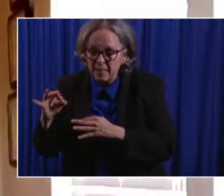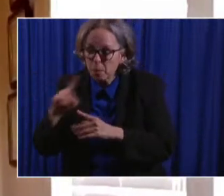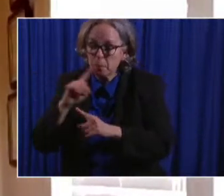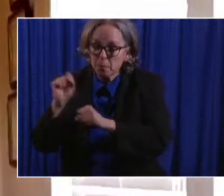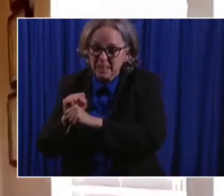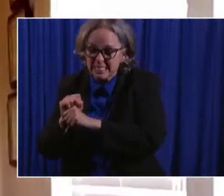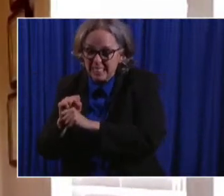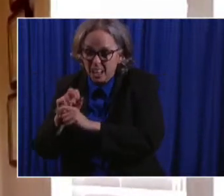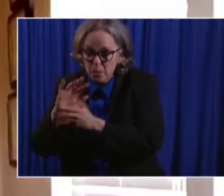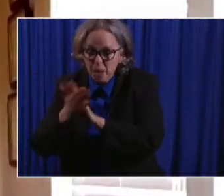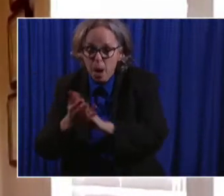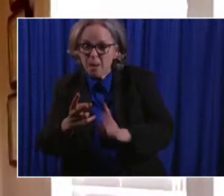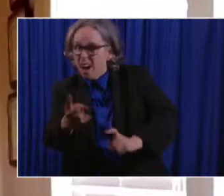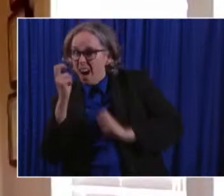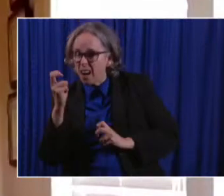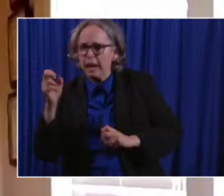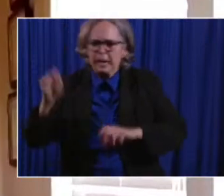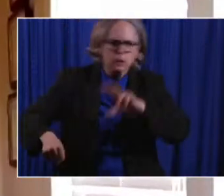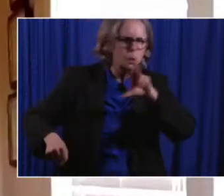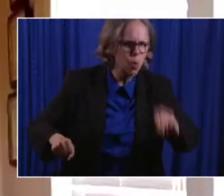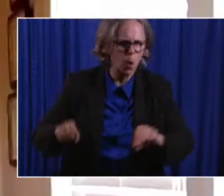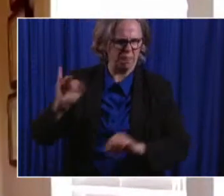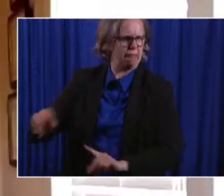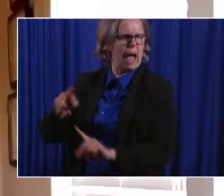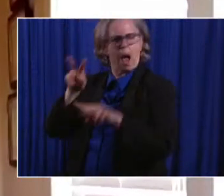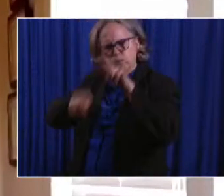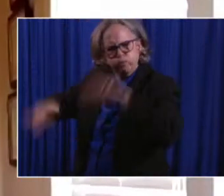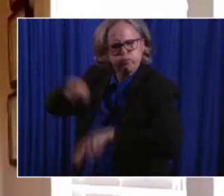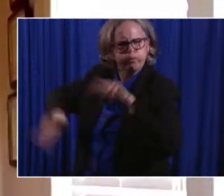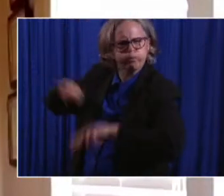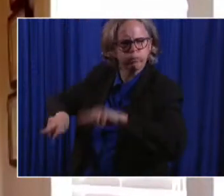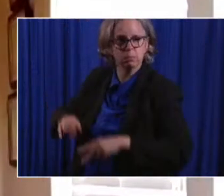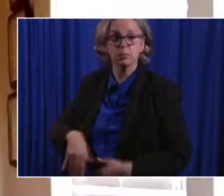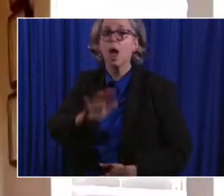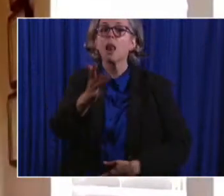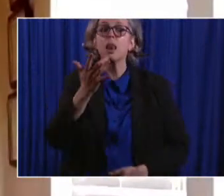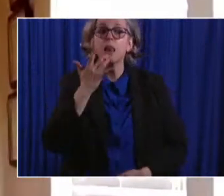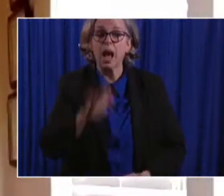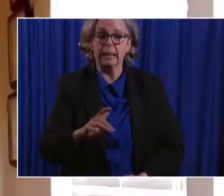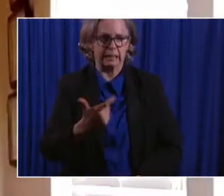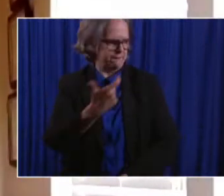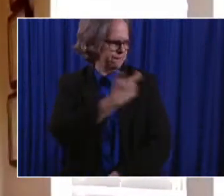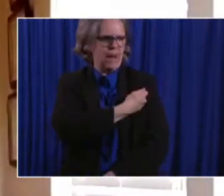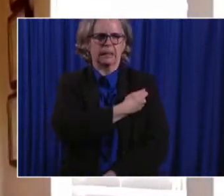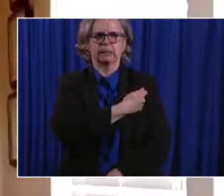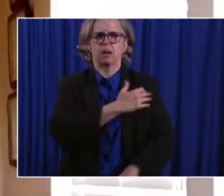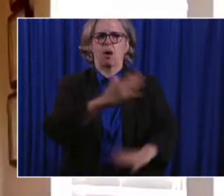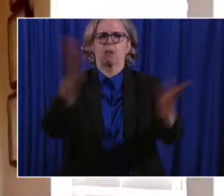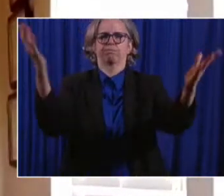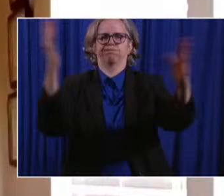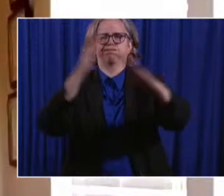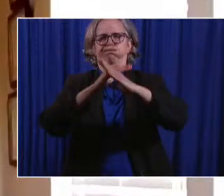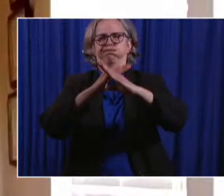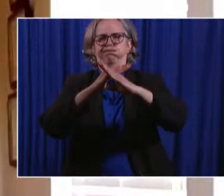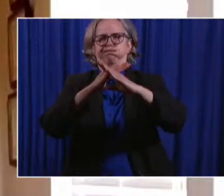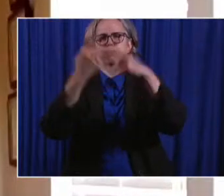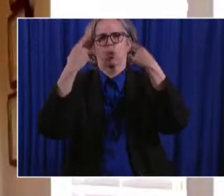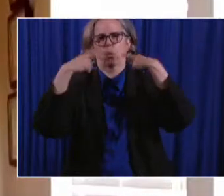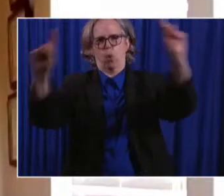fortunately, our vaccines are highly effective at protecting people against COVID-19. And